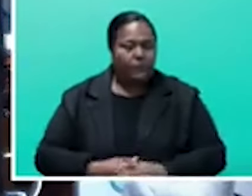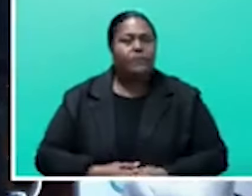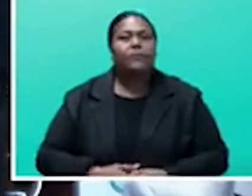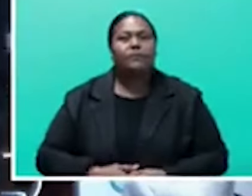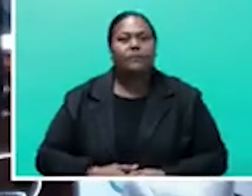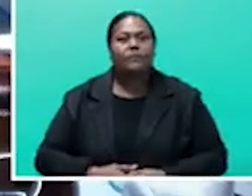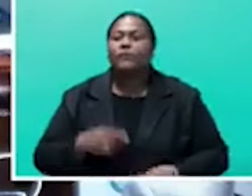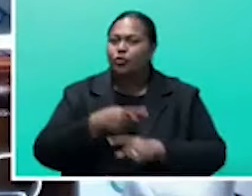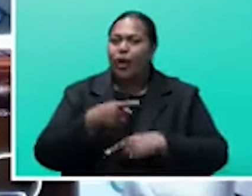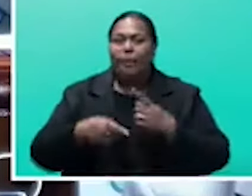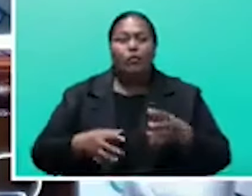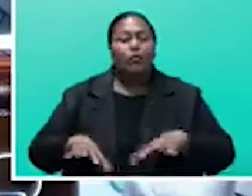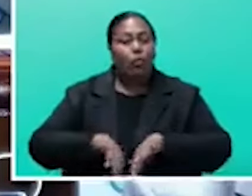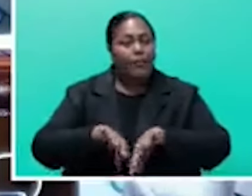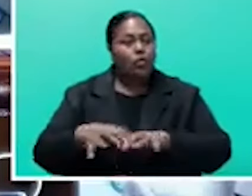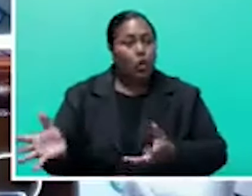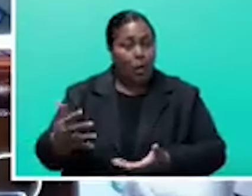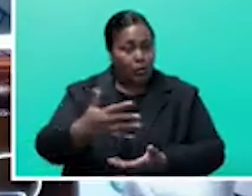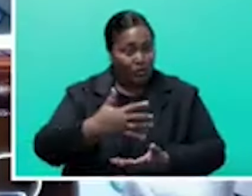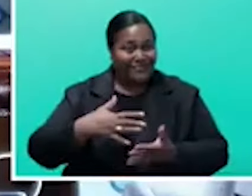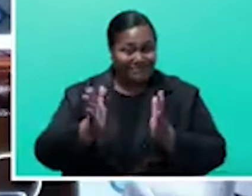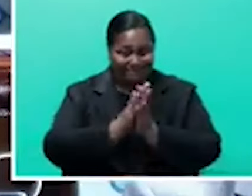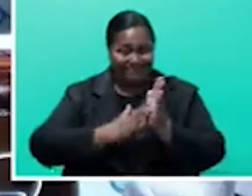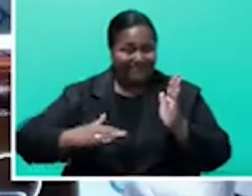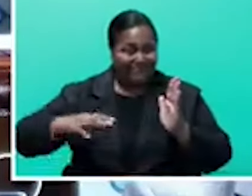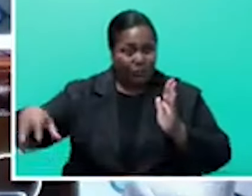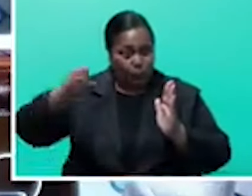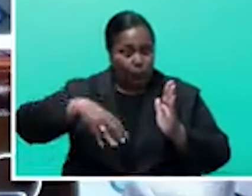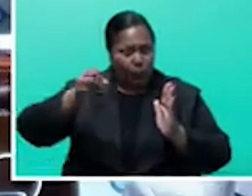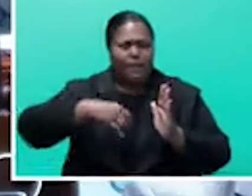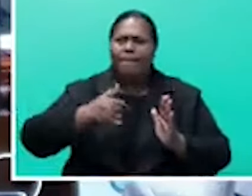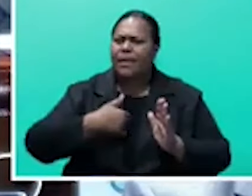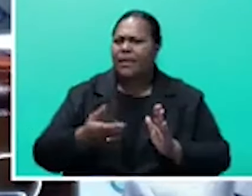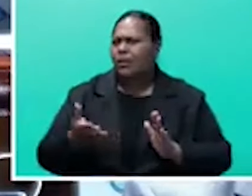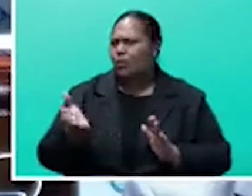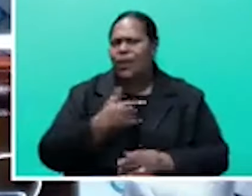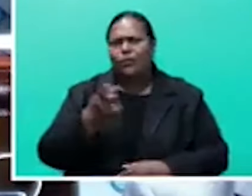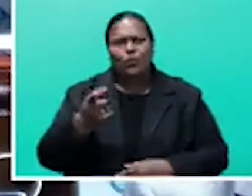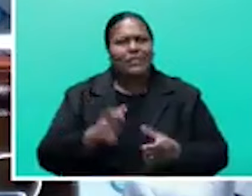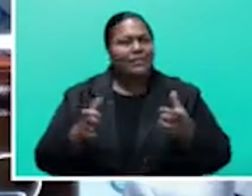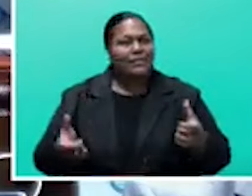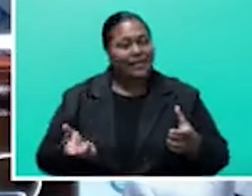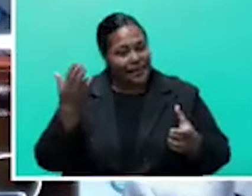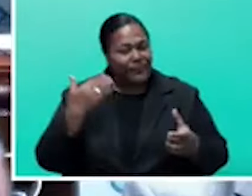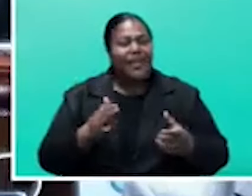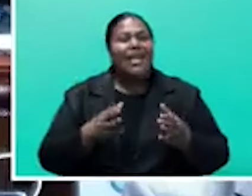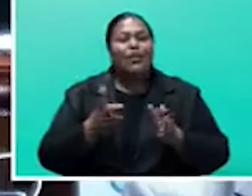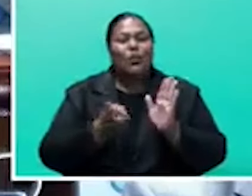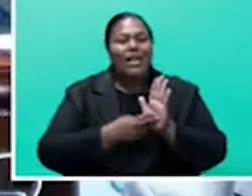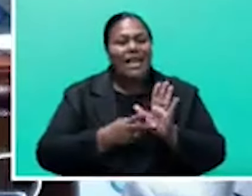the rubbish collection that they talked about. I was in Nasinu the other day, Mr. Speaker, say, with the Nasinu Town